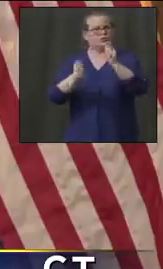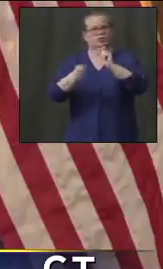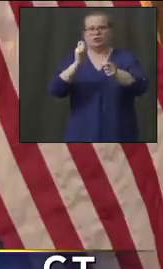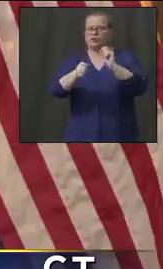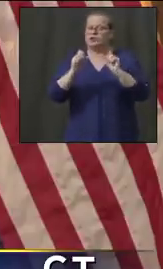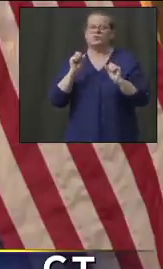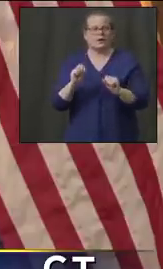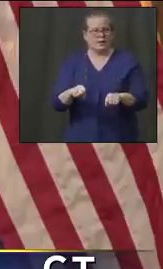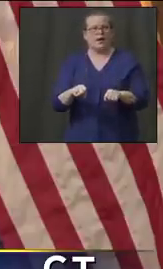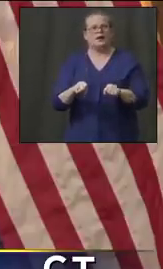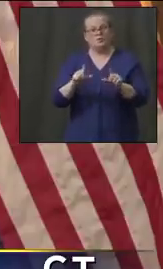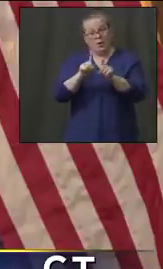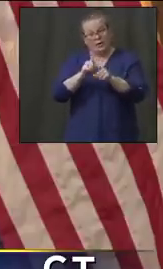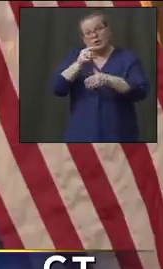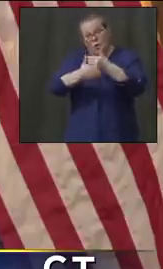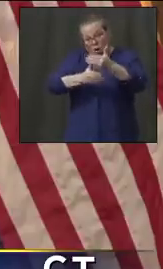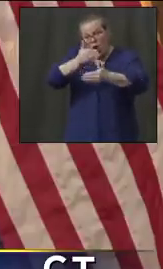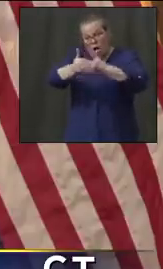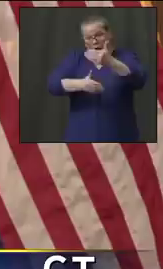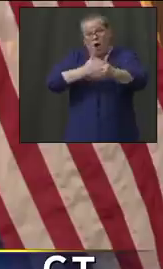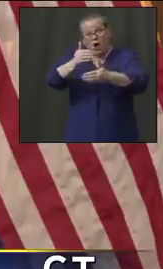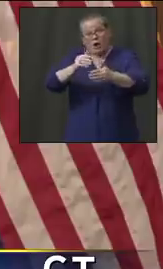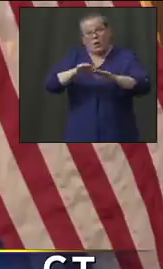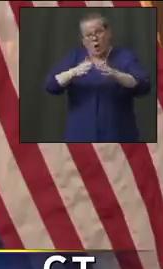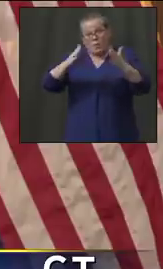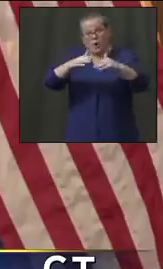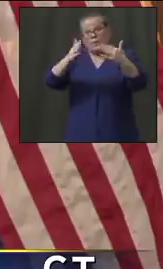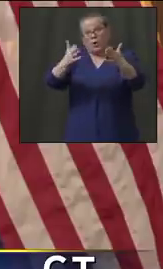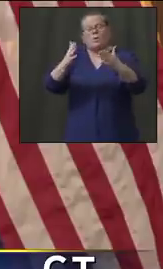a level 4 to a level 1 during this time.